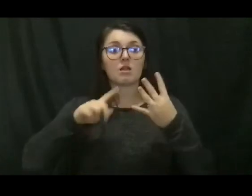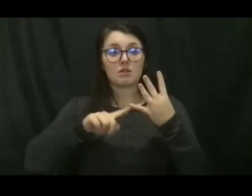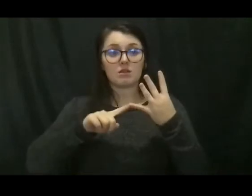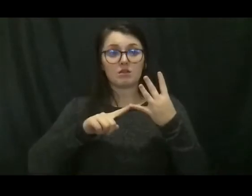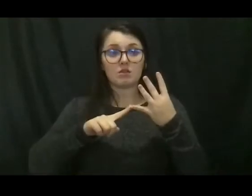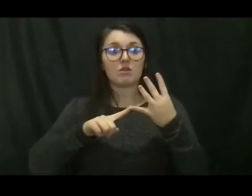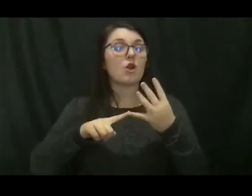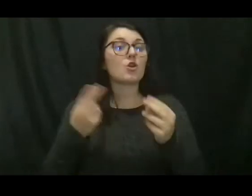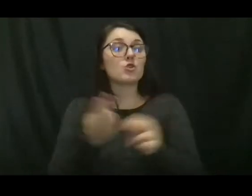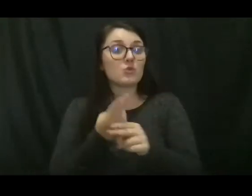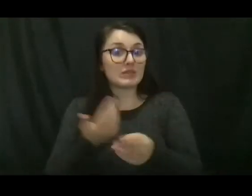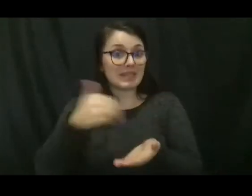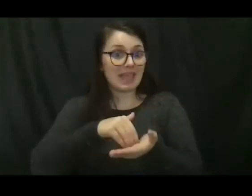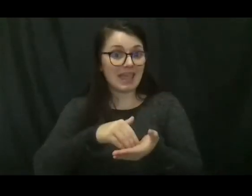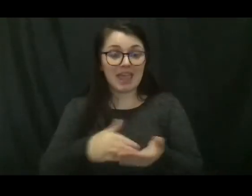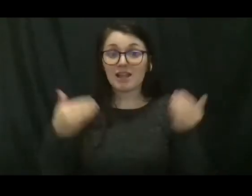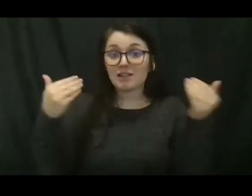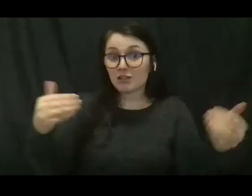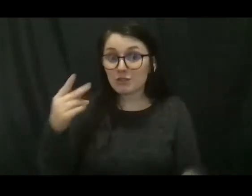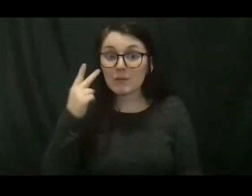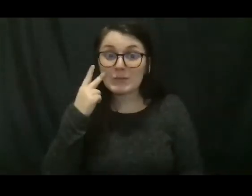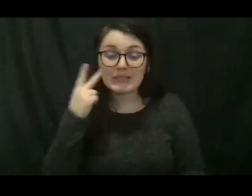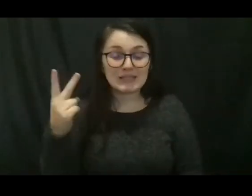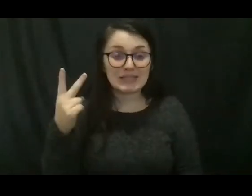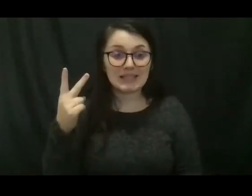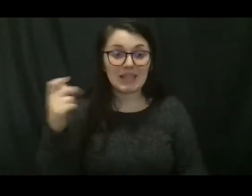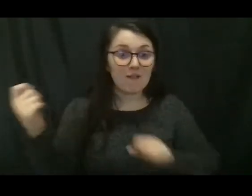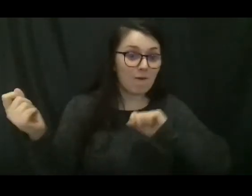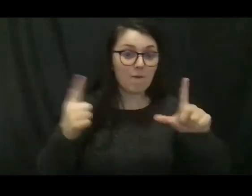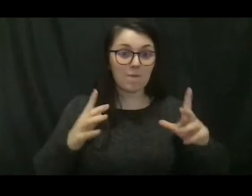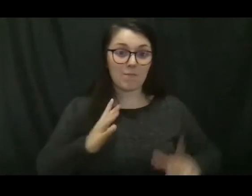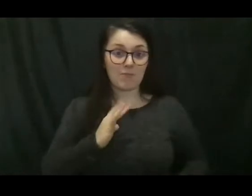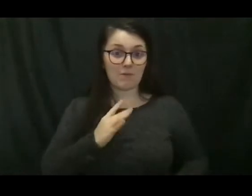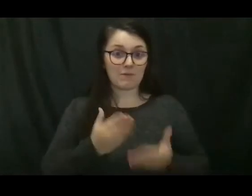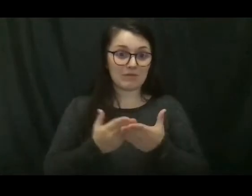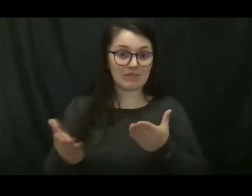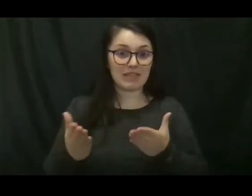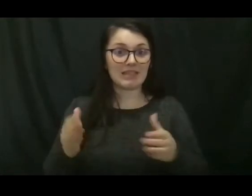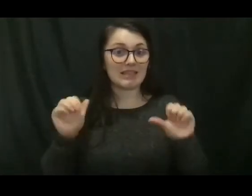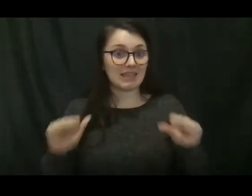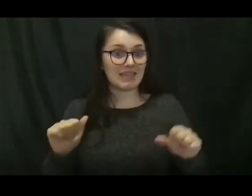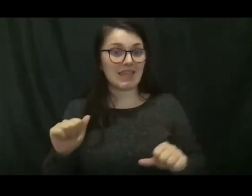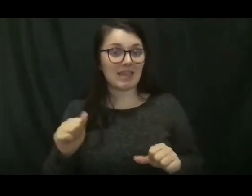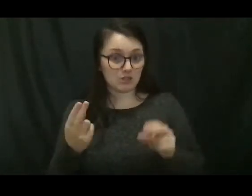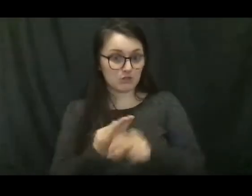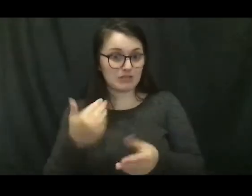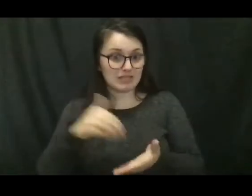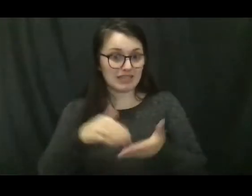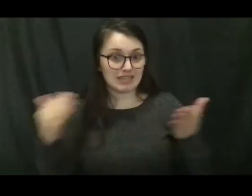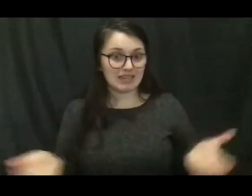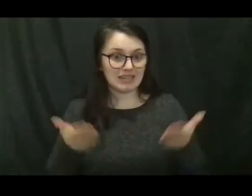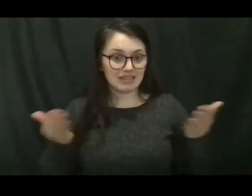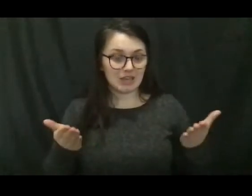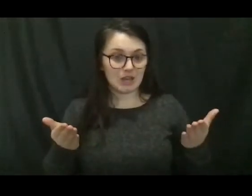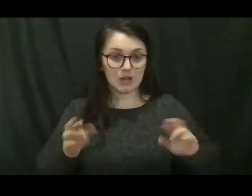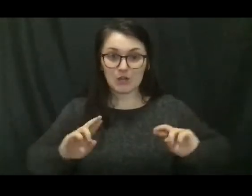reuse. So let's go see all the stuff that gets reused here at Bring. All right, okay. Let's